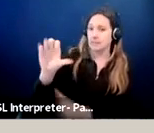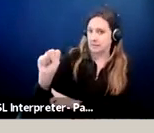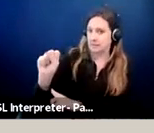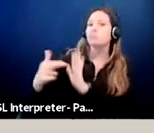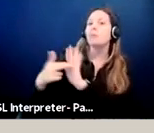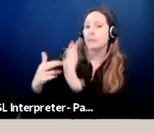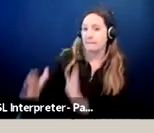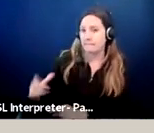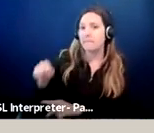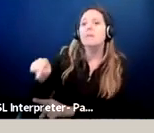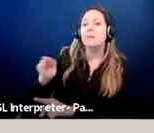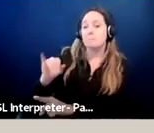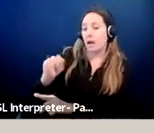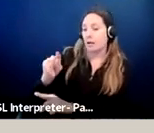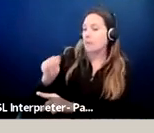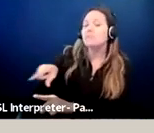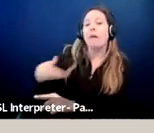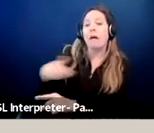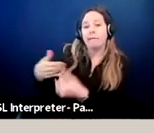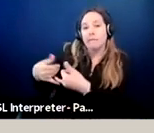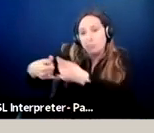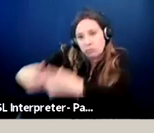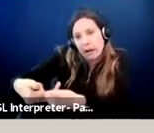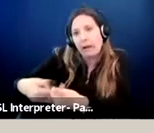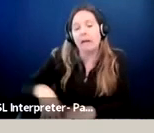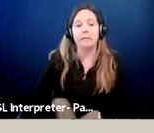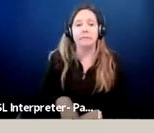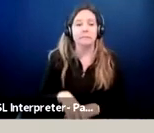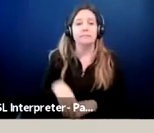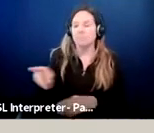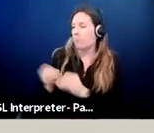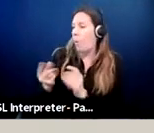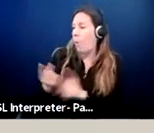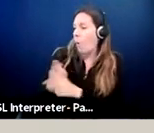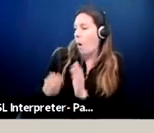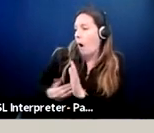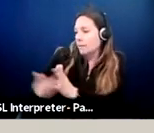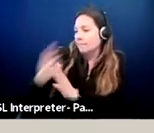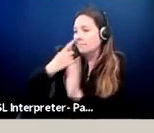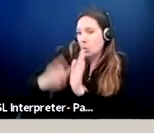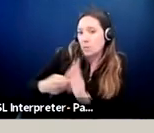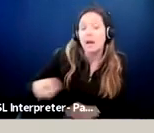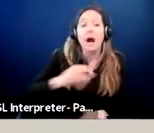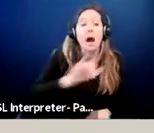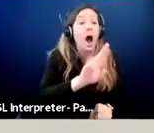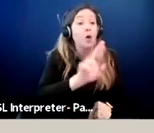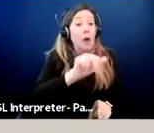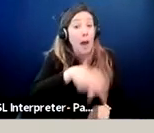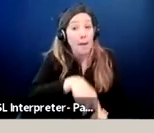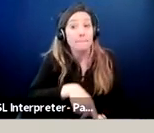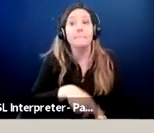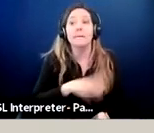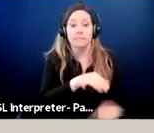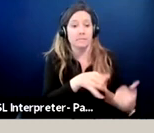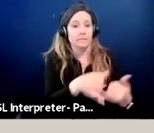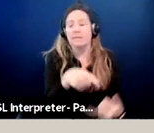salaries covered. IRAP's making the rounds now a bit more regular, but even though as you apply for IRAP, they never have money